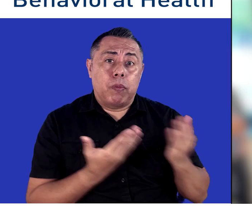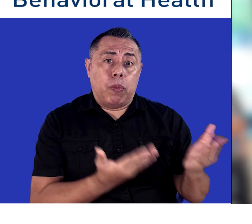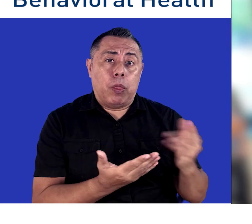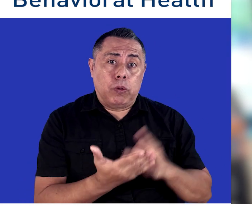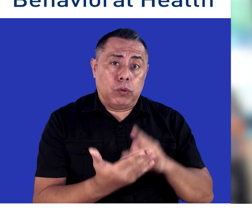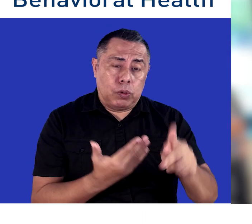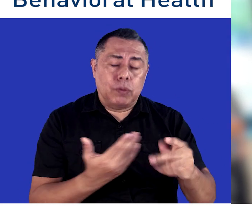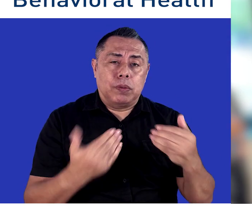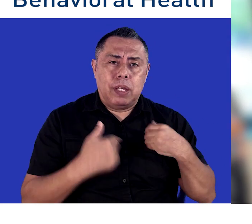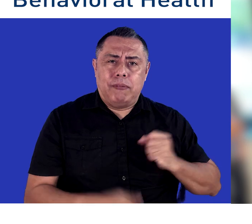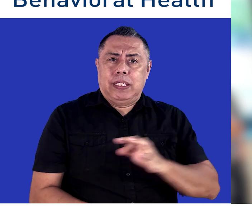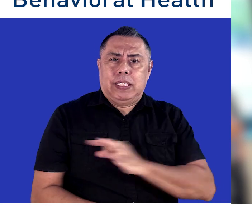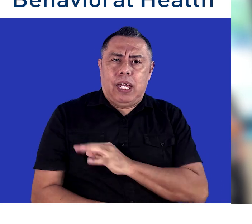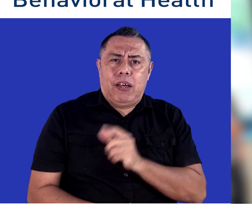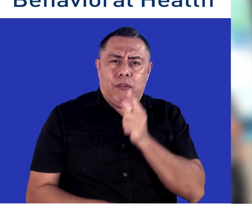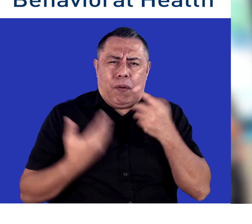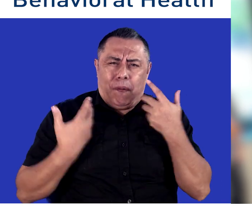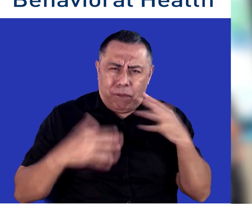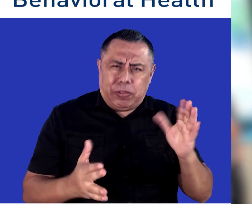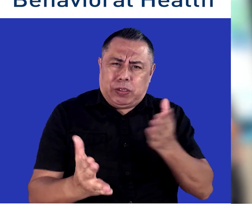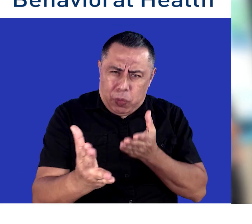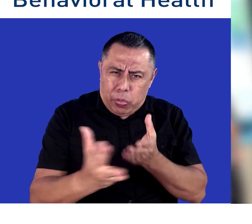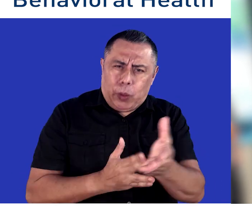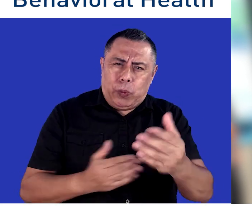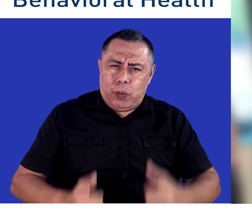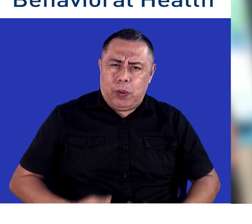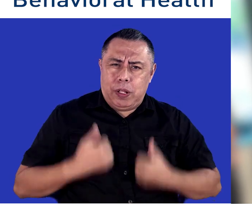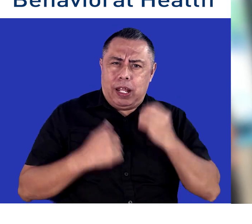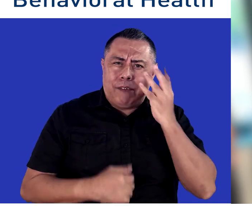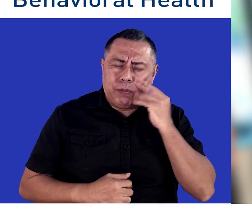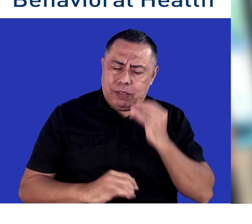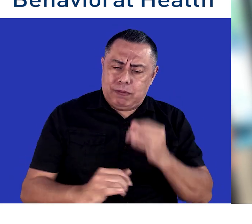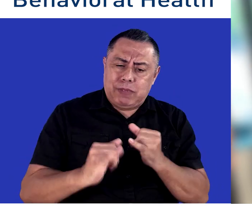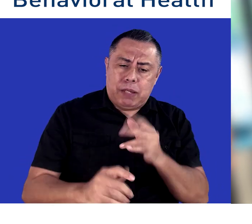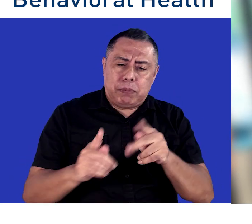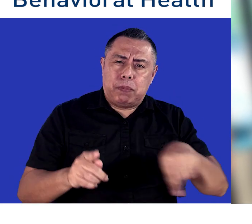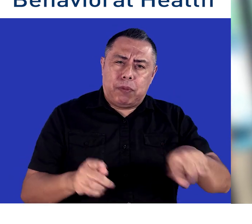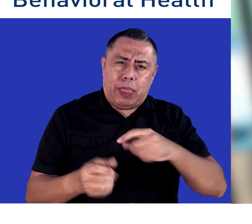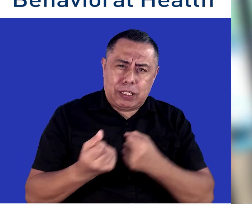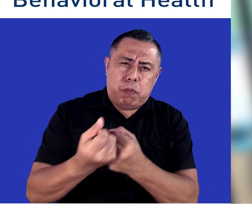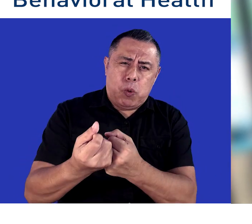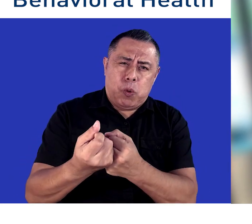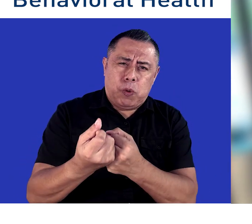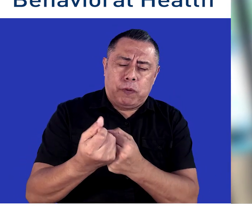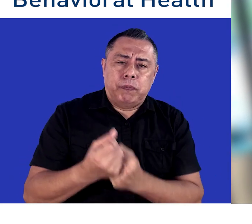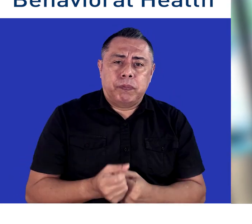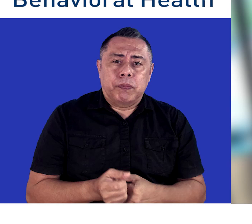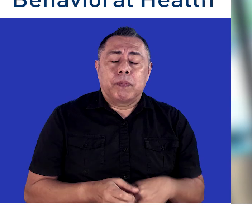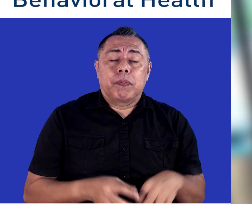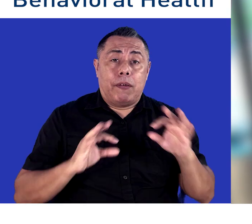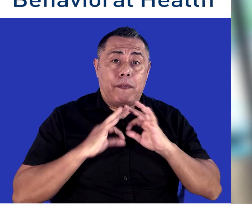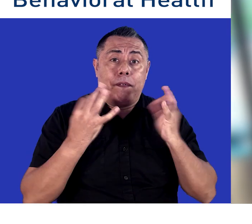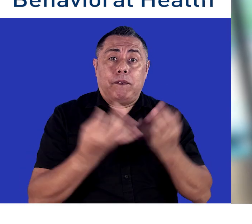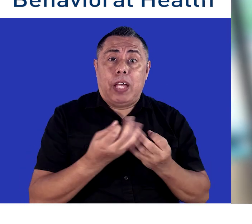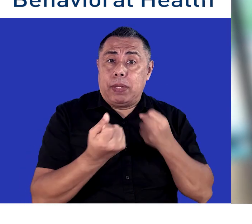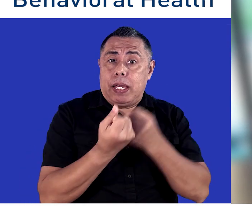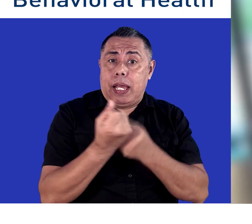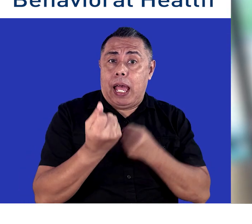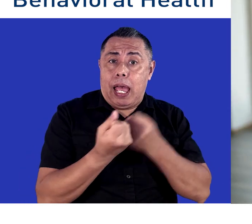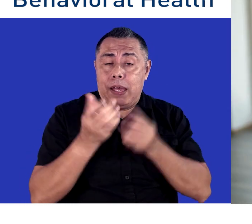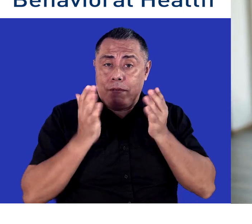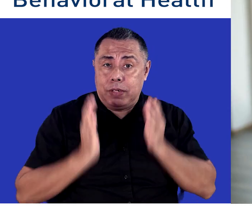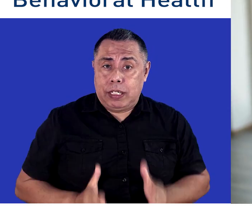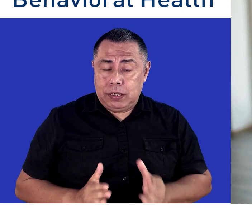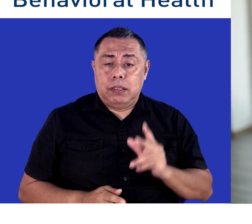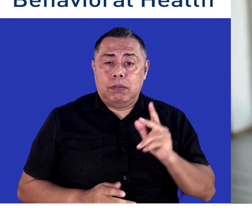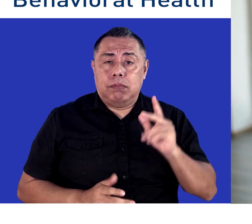These programs are staffed with people who share the same lived experience as the people they are supporting.